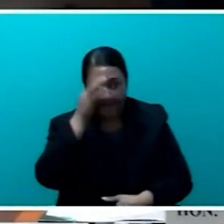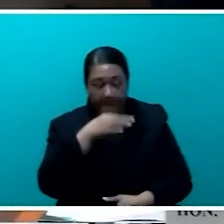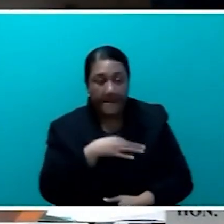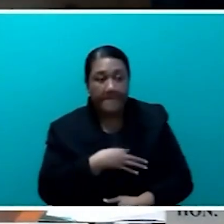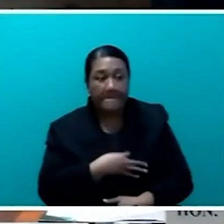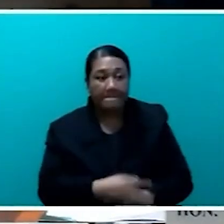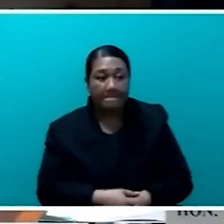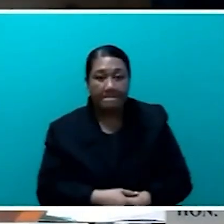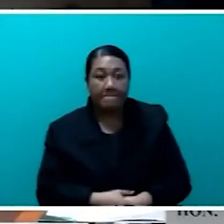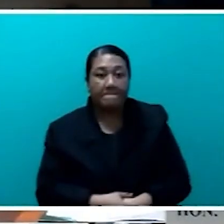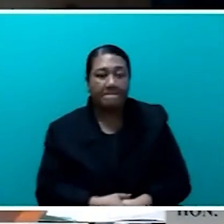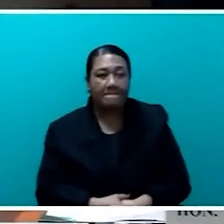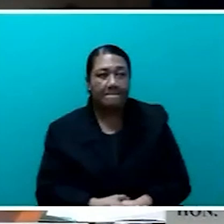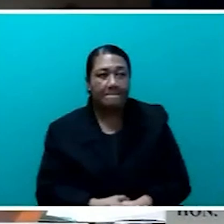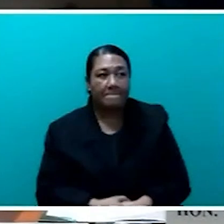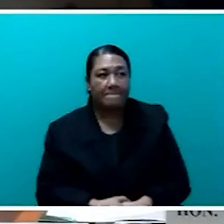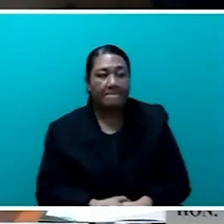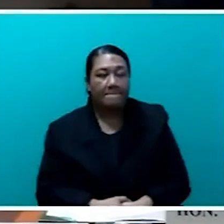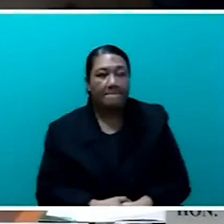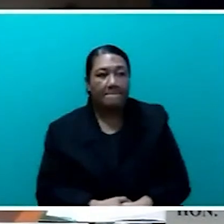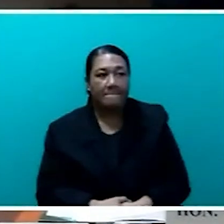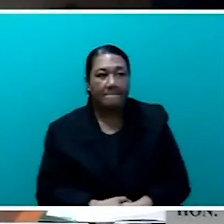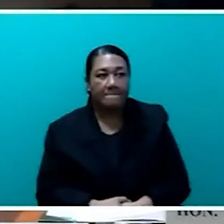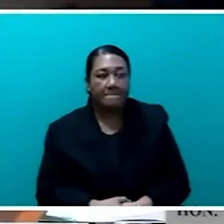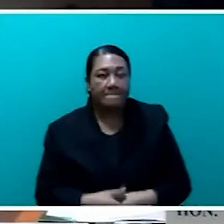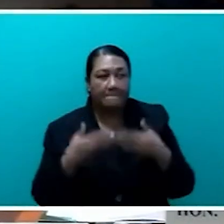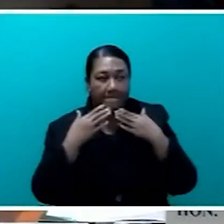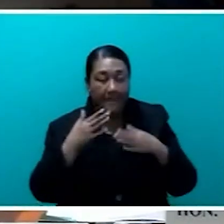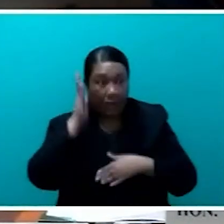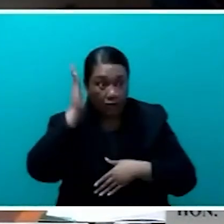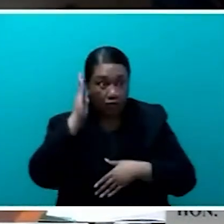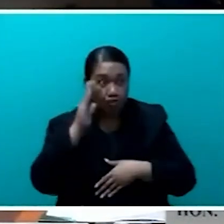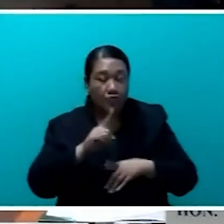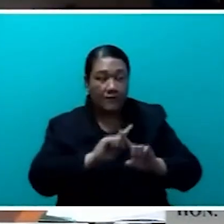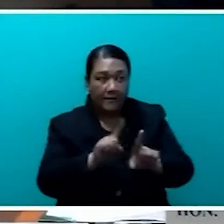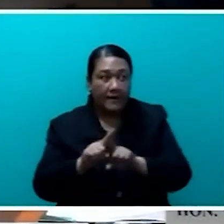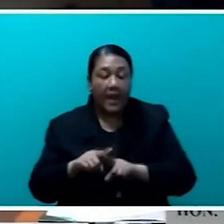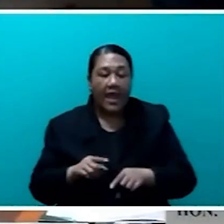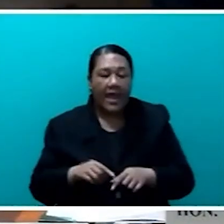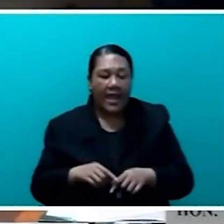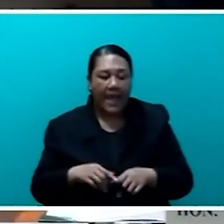that are at the knockout stages for deans. I will not mention a particular school in the interest of my safety.